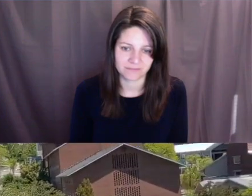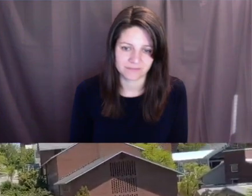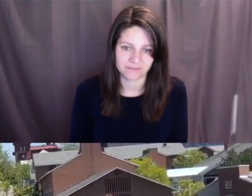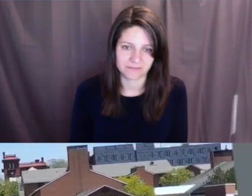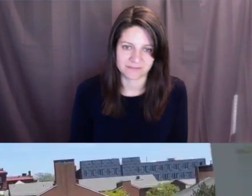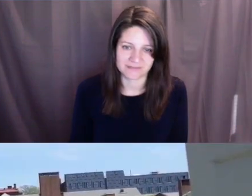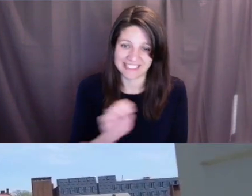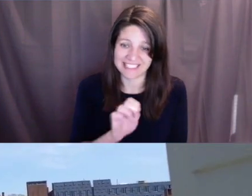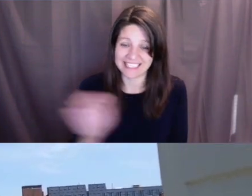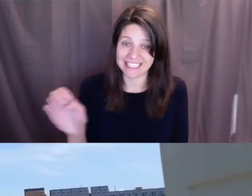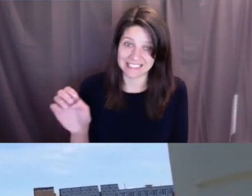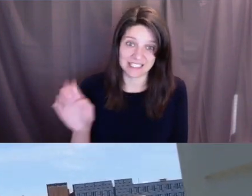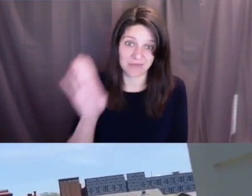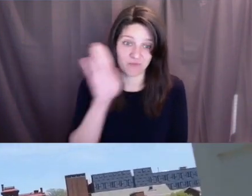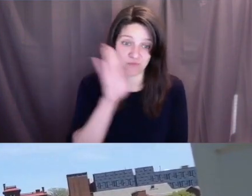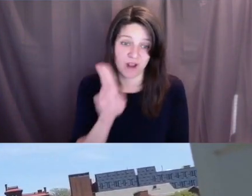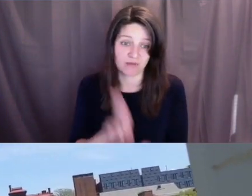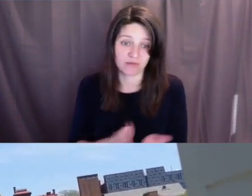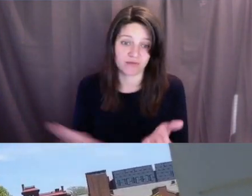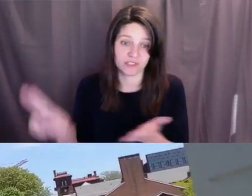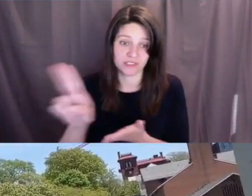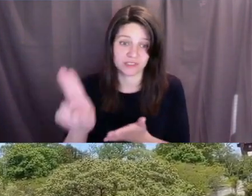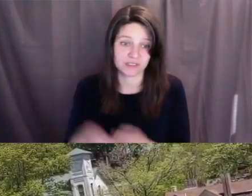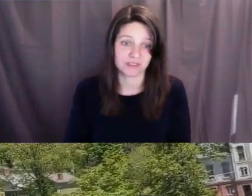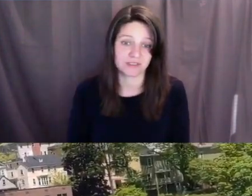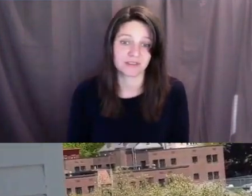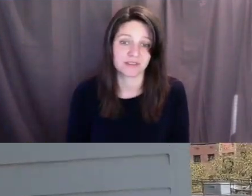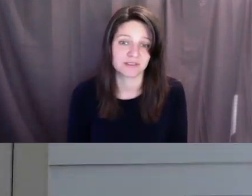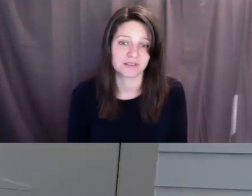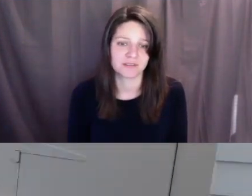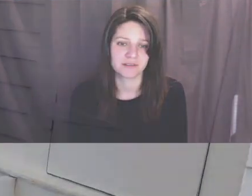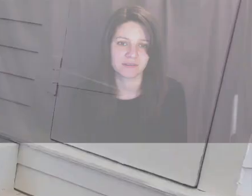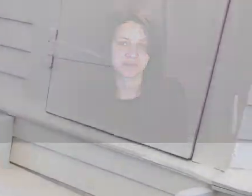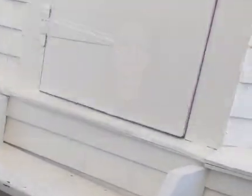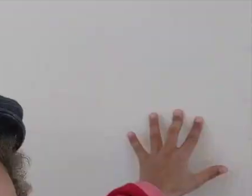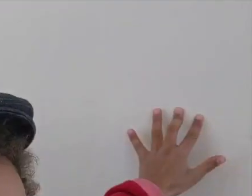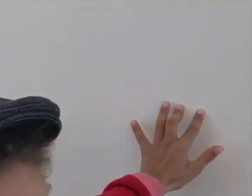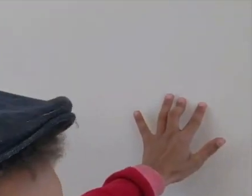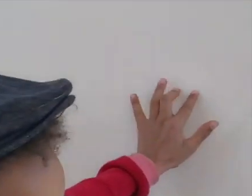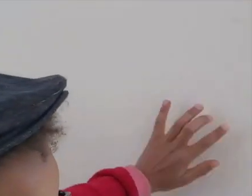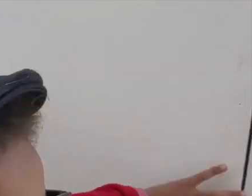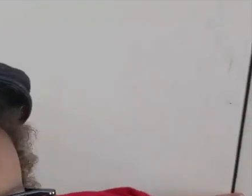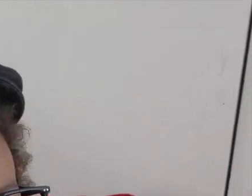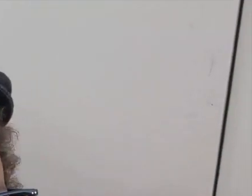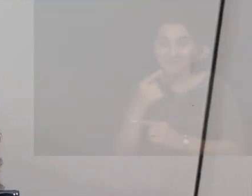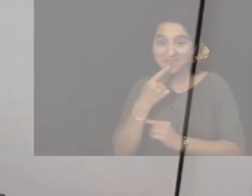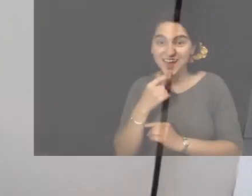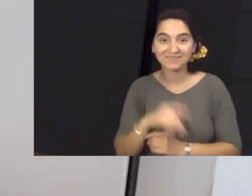to the east, Brown University. What's this?